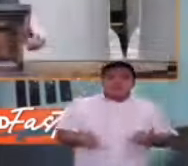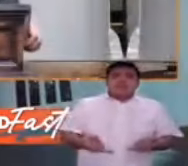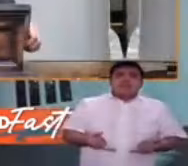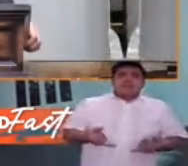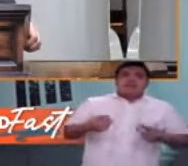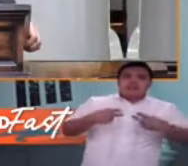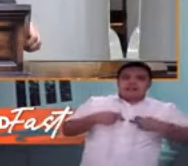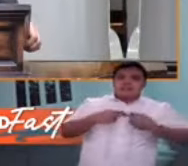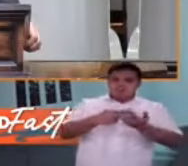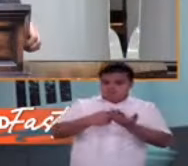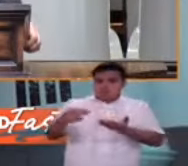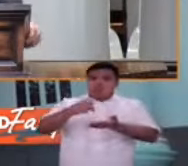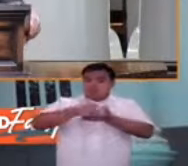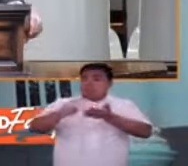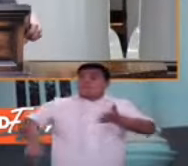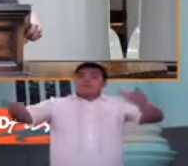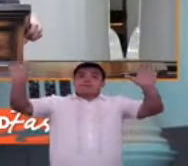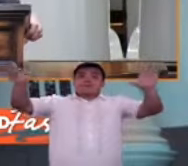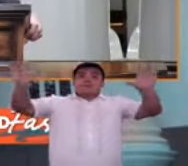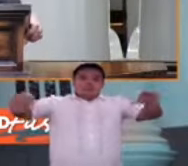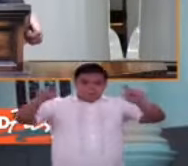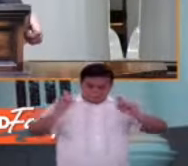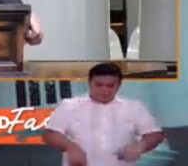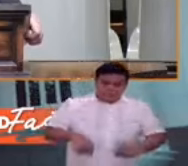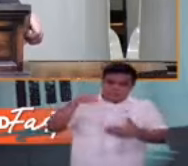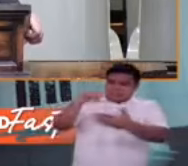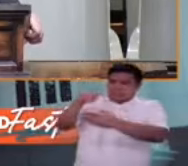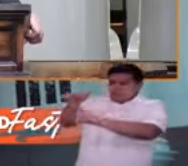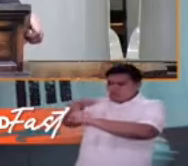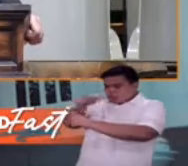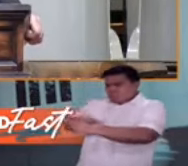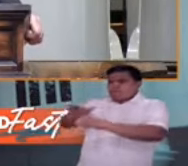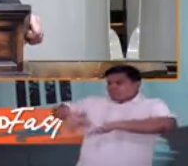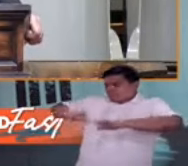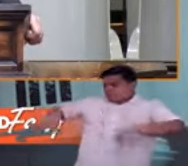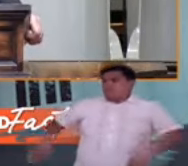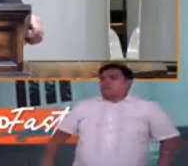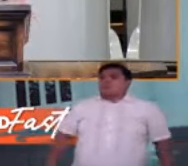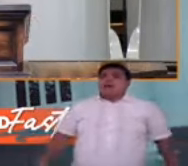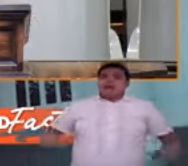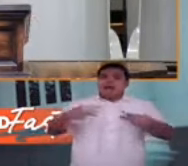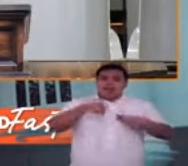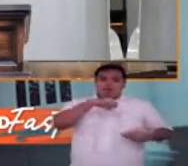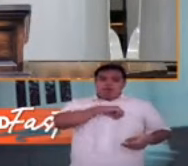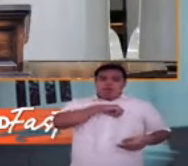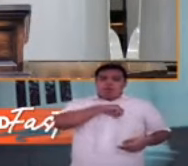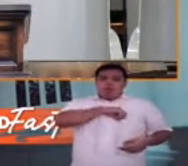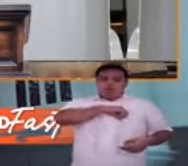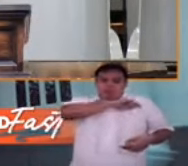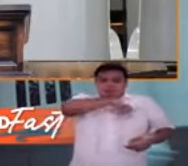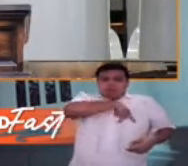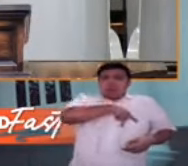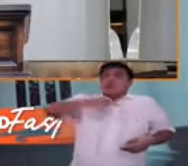scriptures. Parents, we need to study our children. Our children have their own bent.